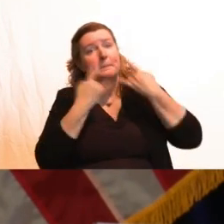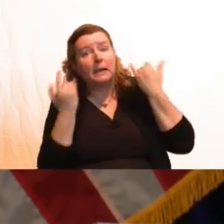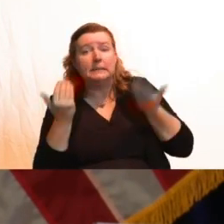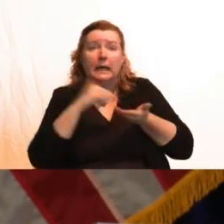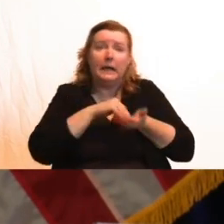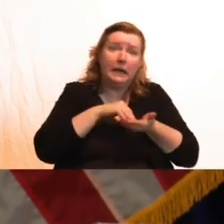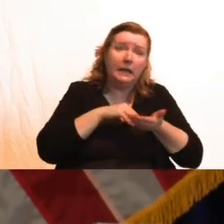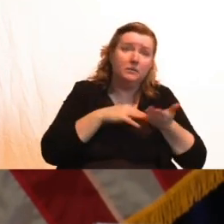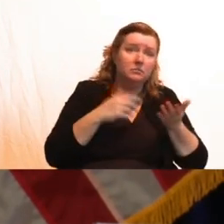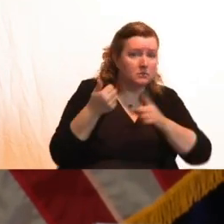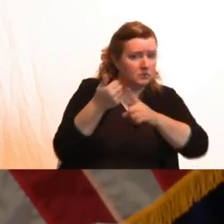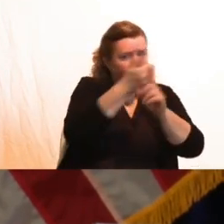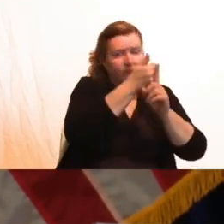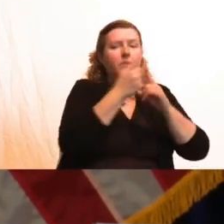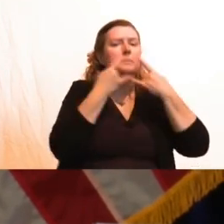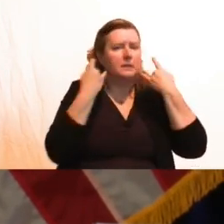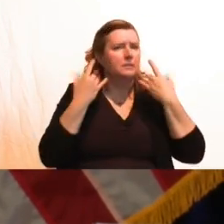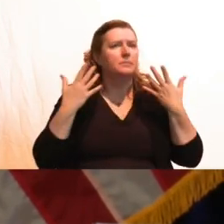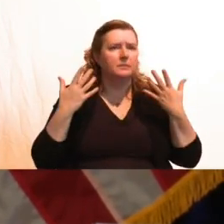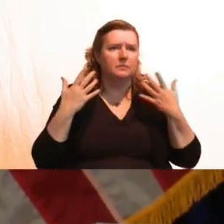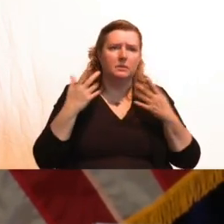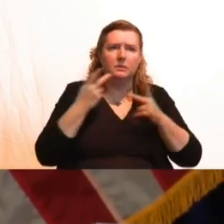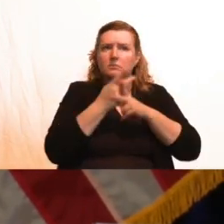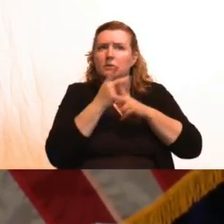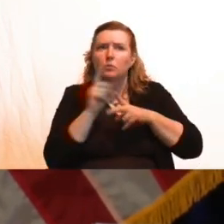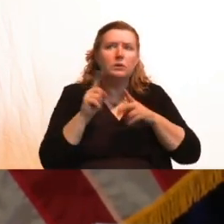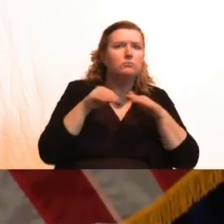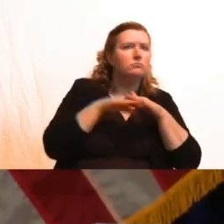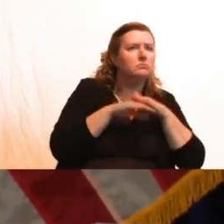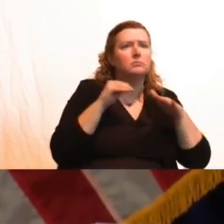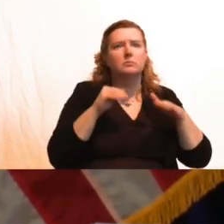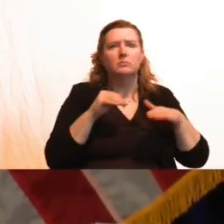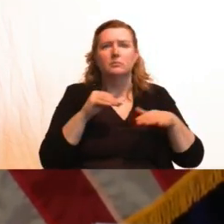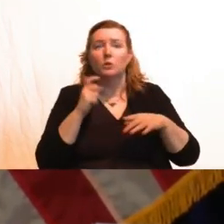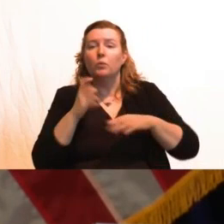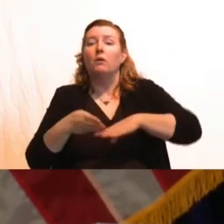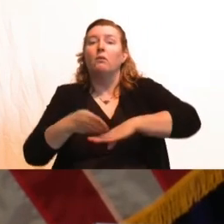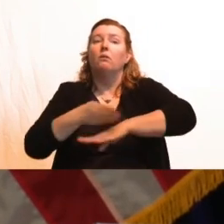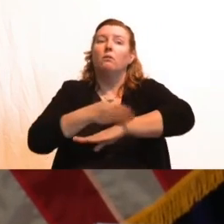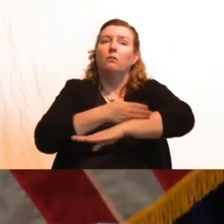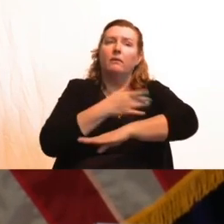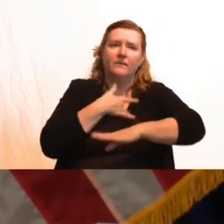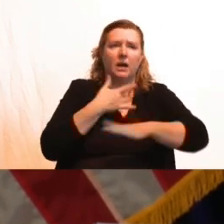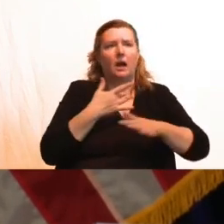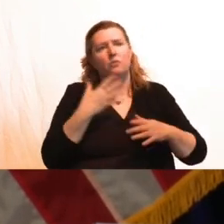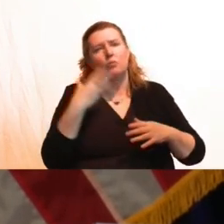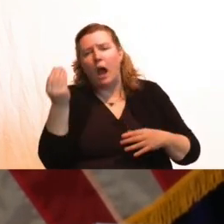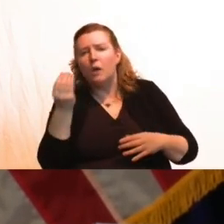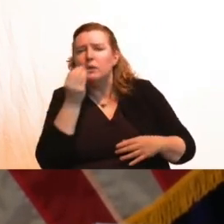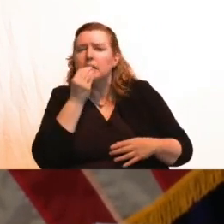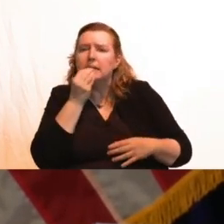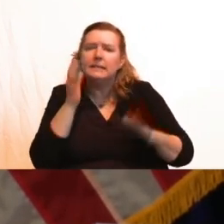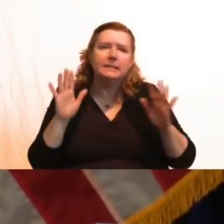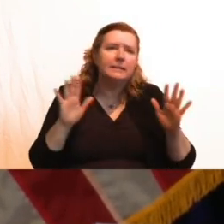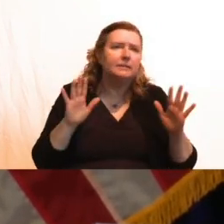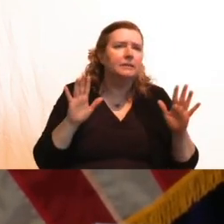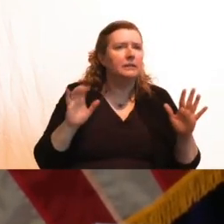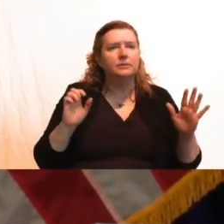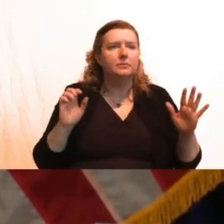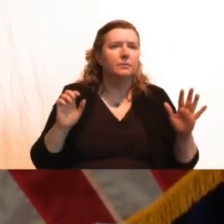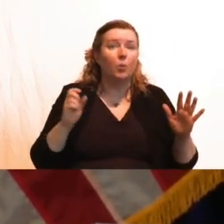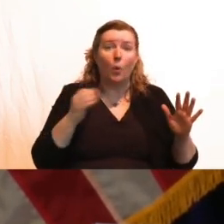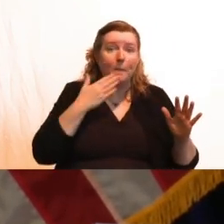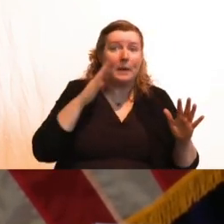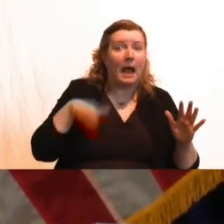things get better, it makes sense to relax measures, as we've been doing. It makes sense to go about as more of a normal life as you can.